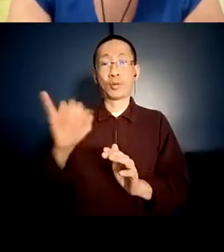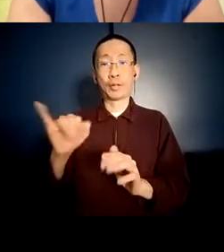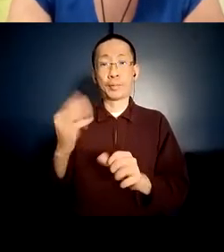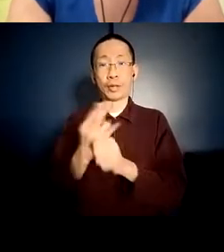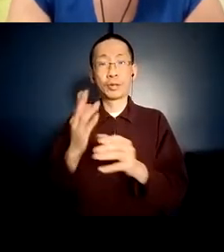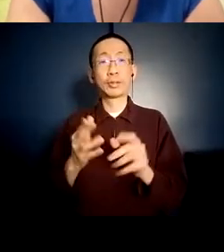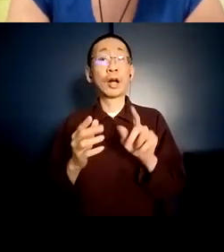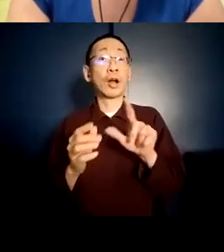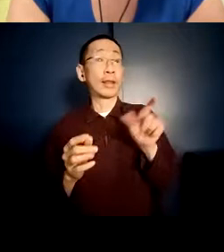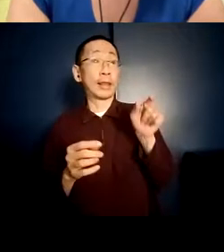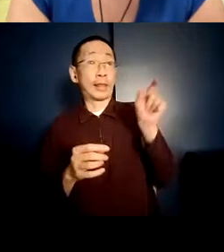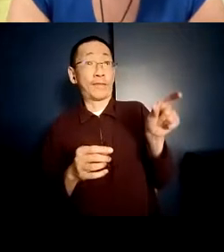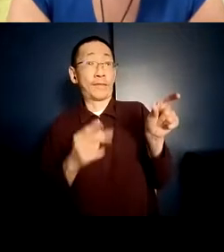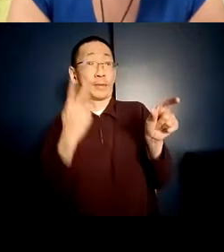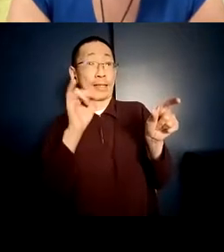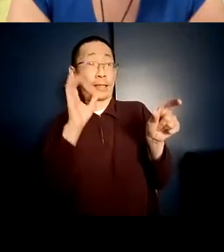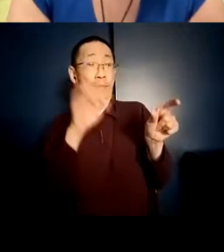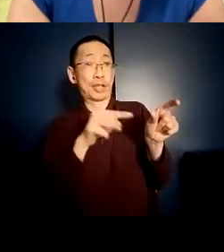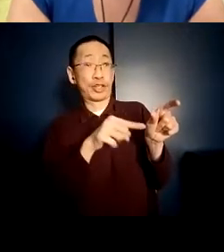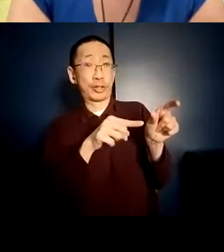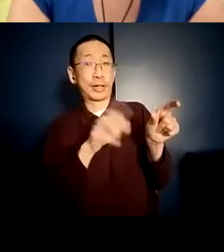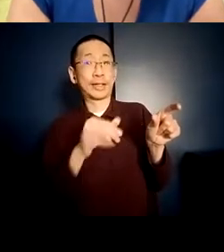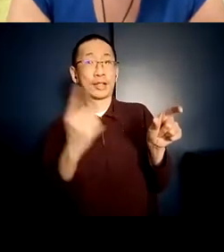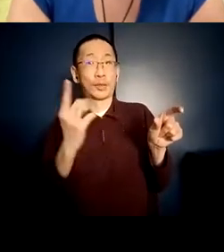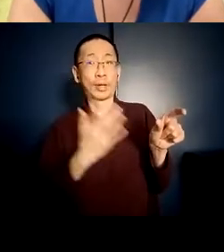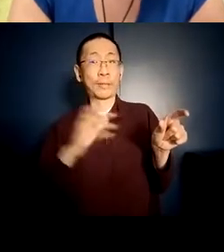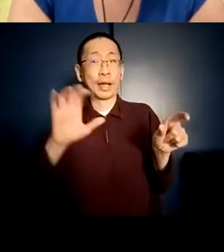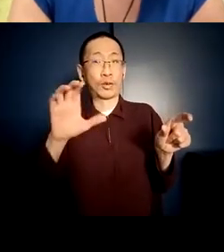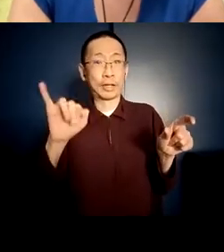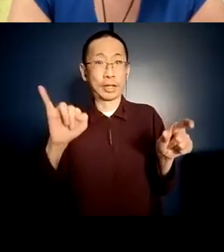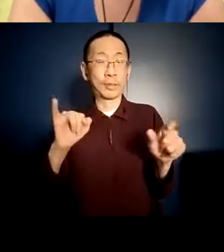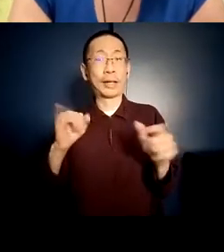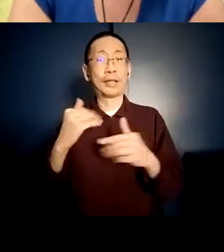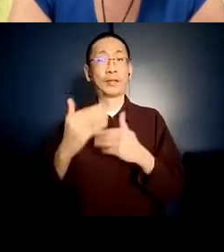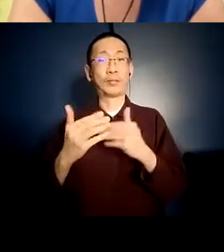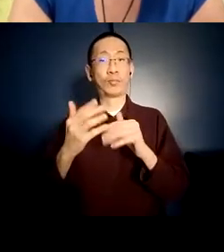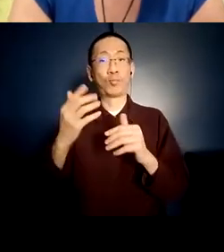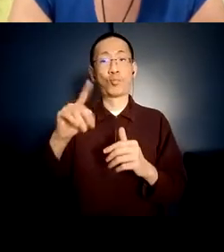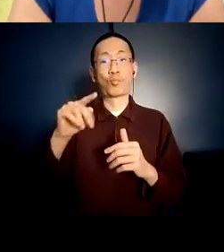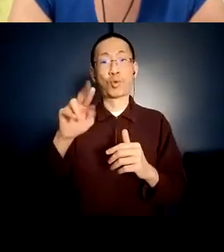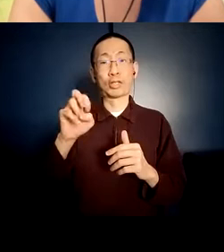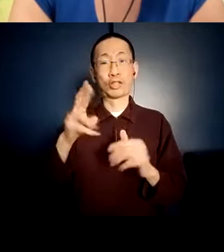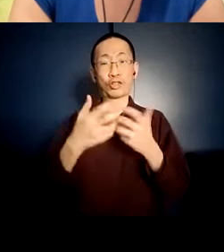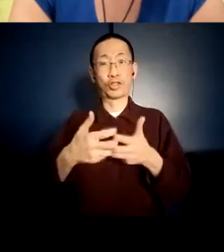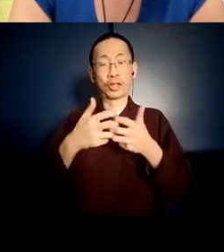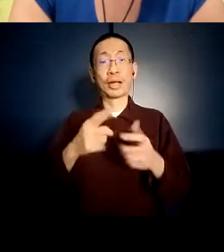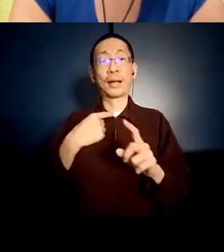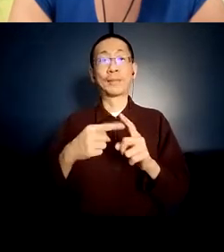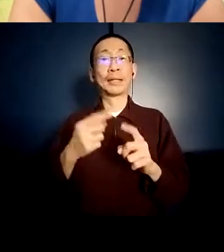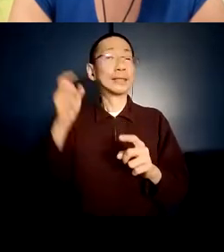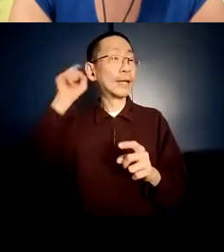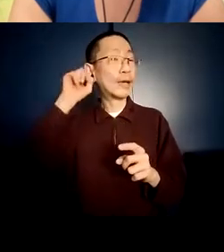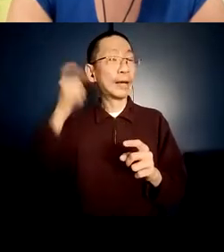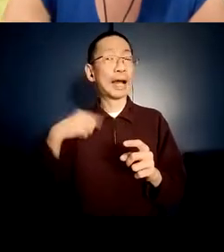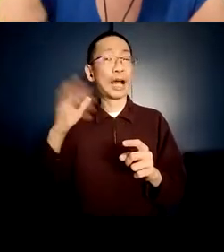image on the left side of the slide is actually one of my cochlear implant processors and a hearing aid that I used to